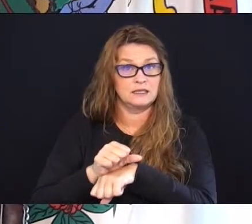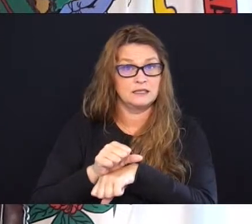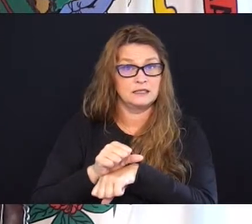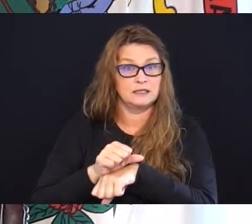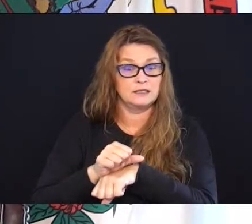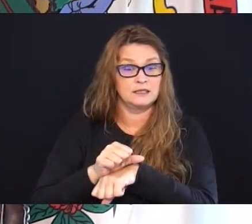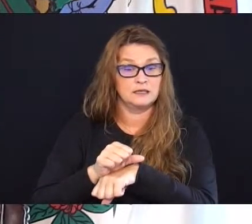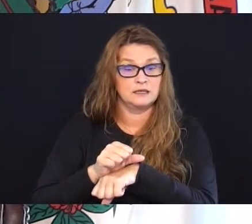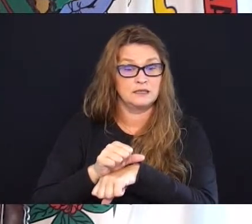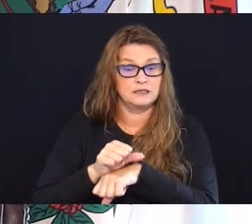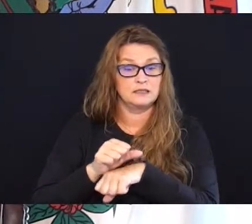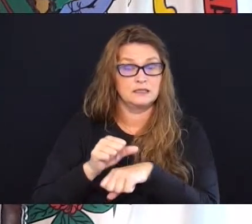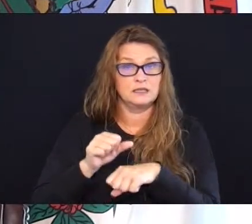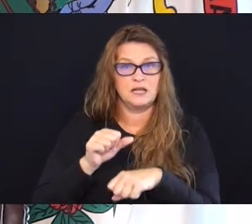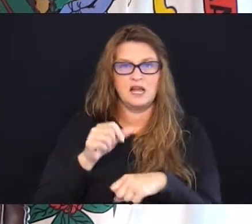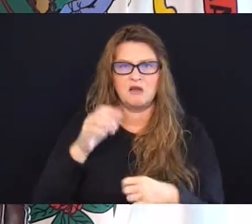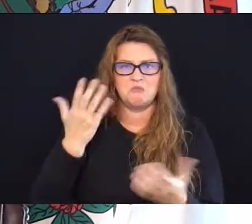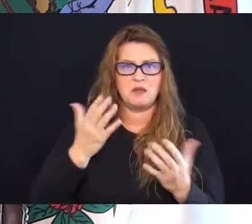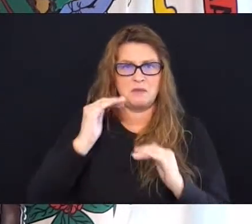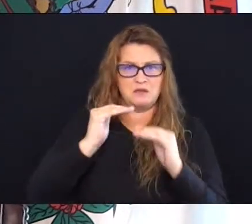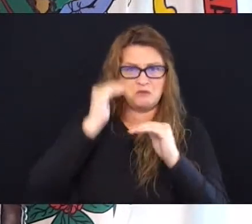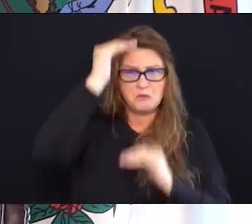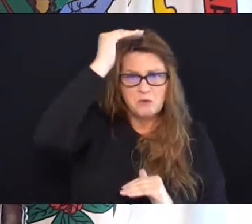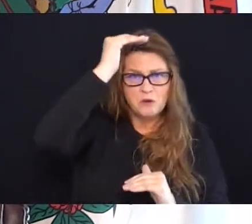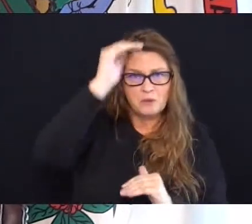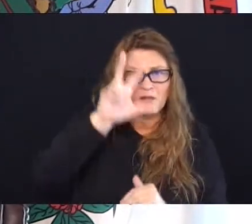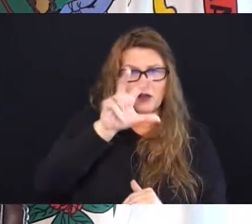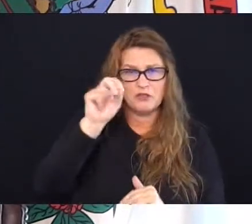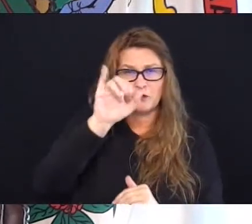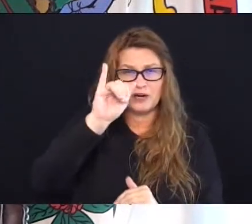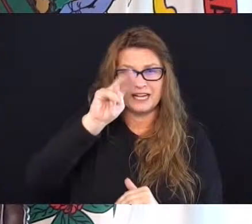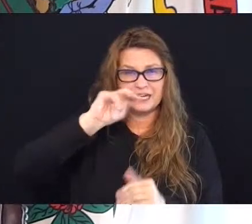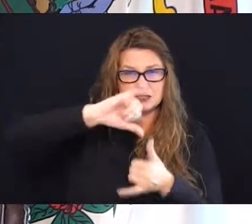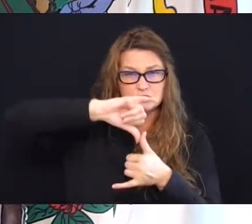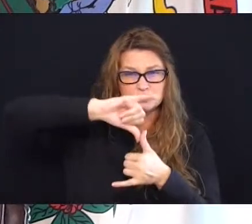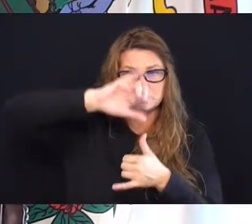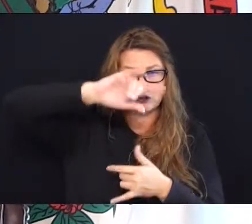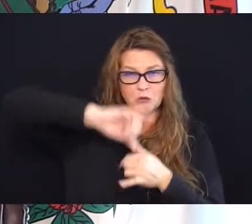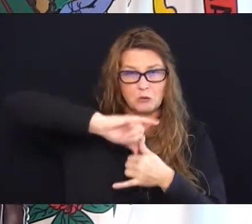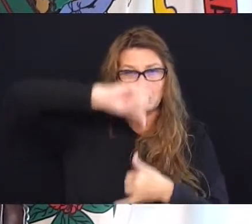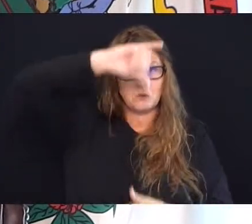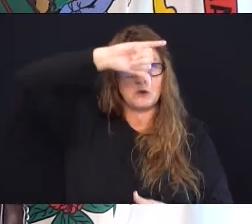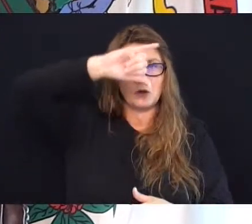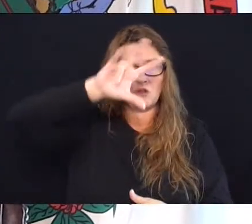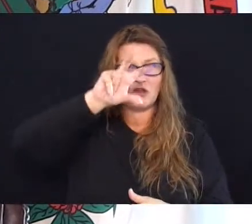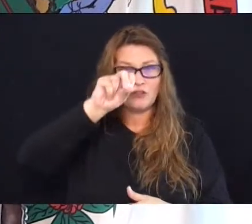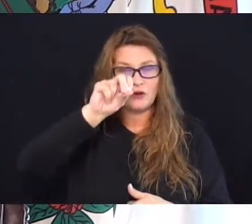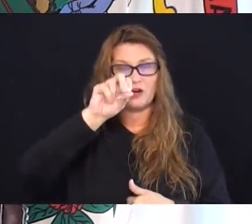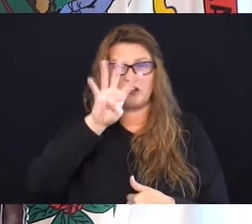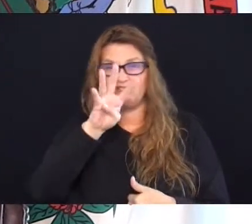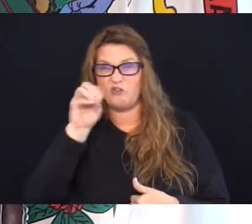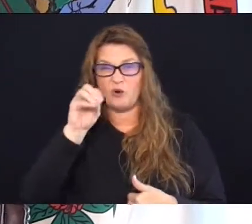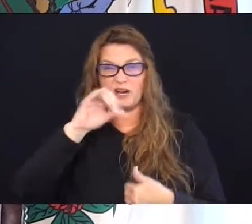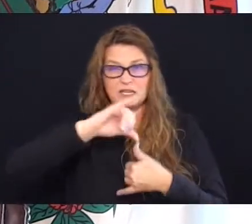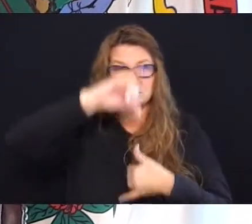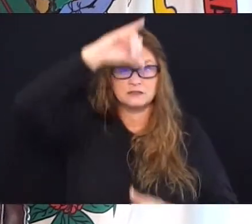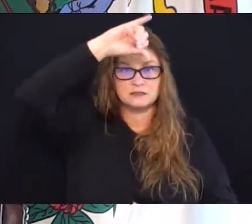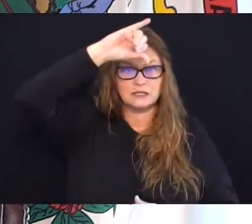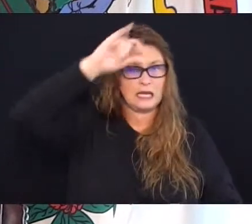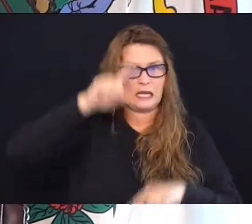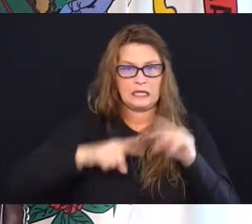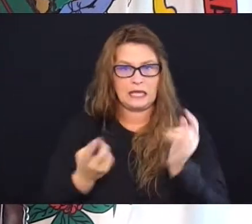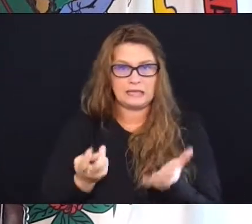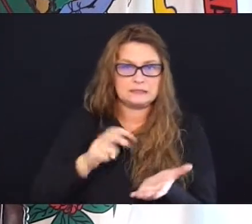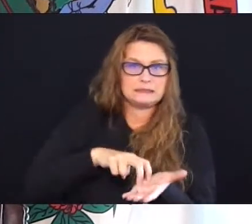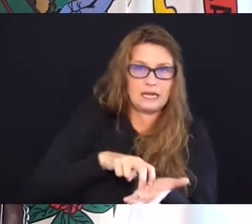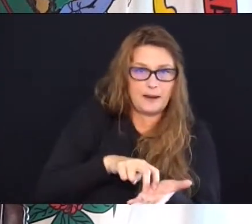height of 30 inches, maybe 40 inches, all day, not being able to sit up or